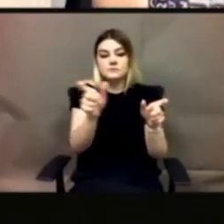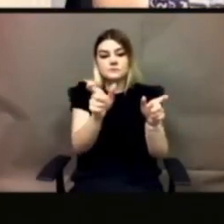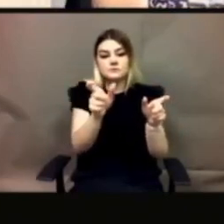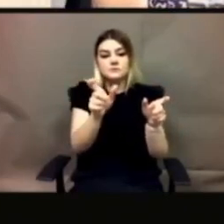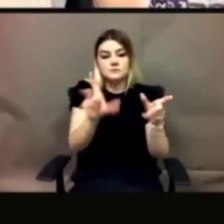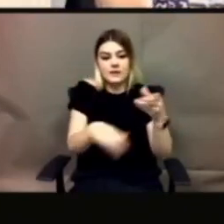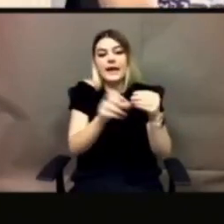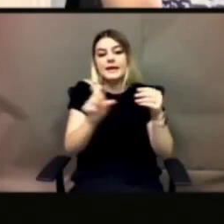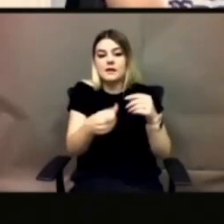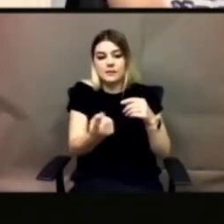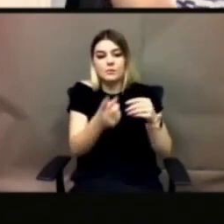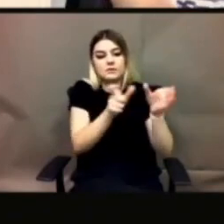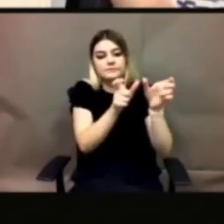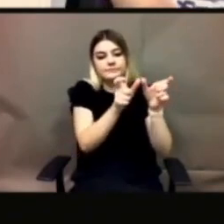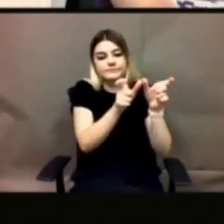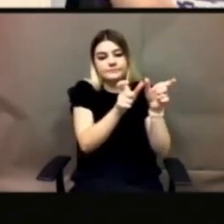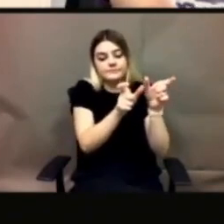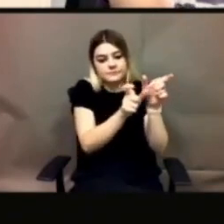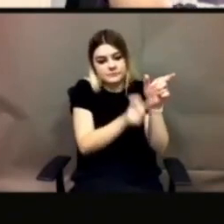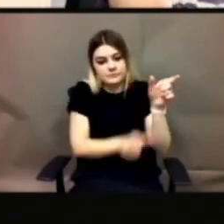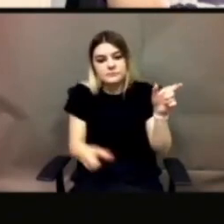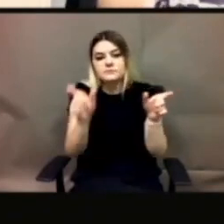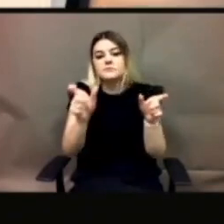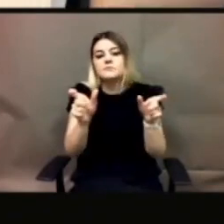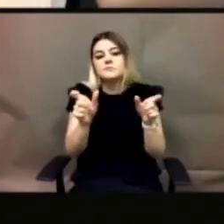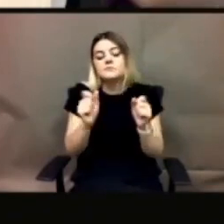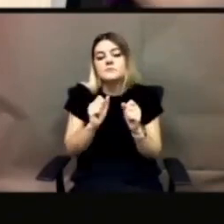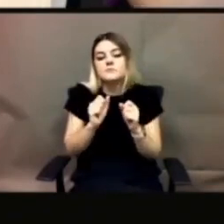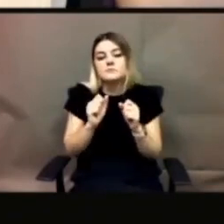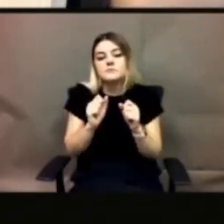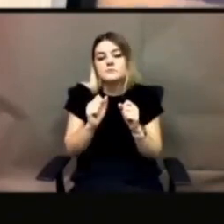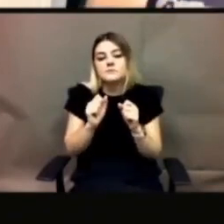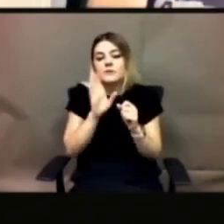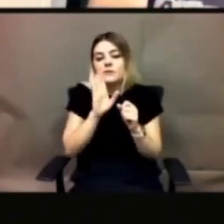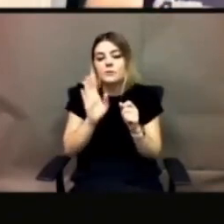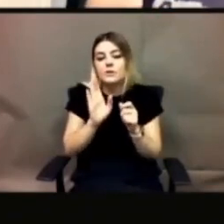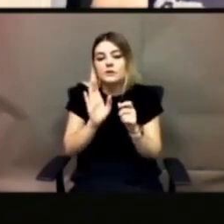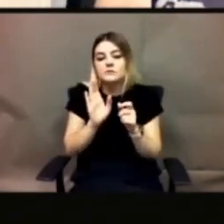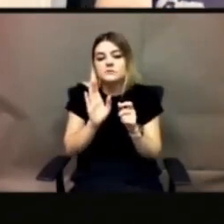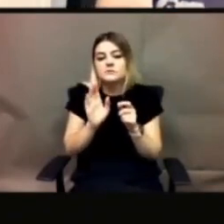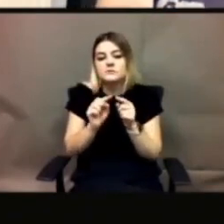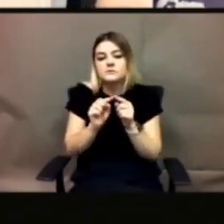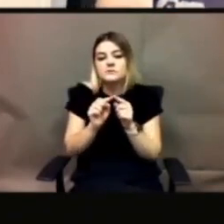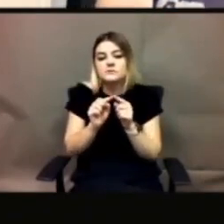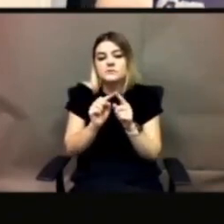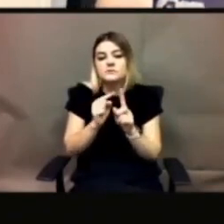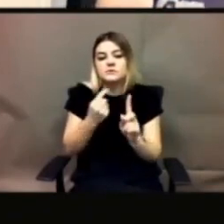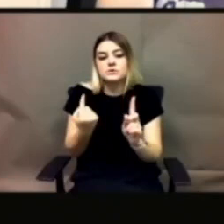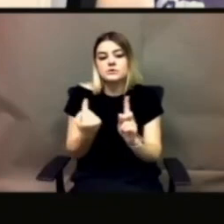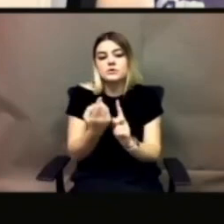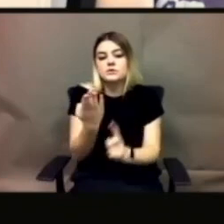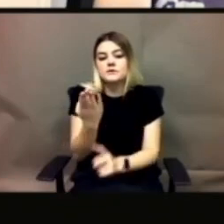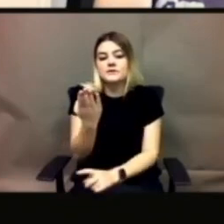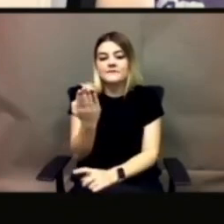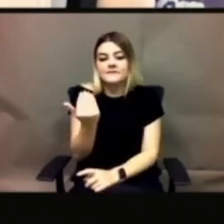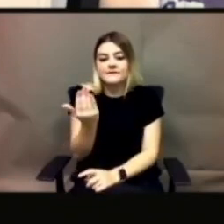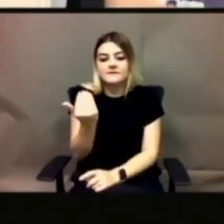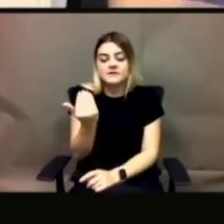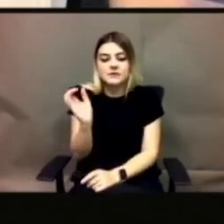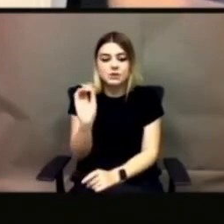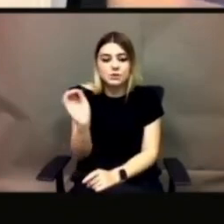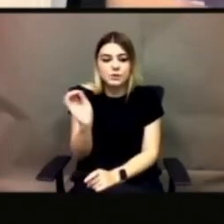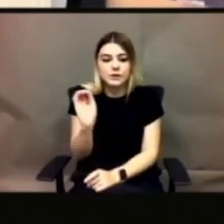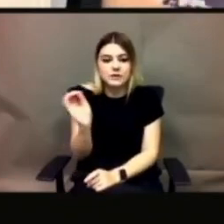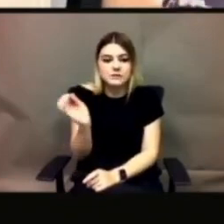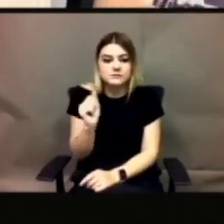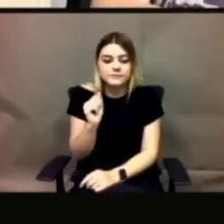space. So now, because I might have to focus my screen by tapping my mouse on the app, but